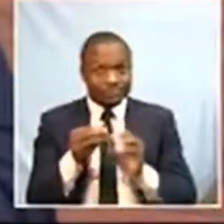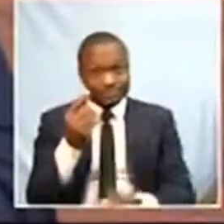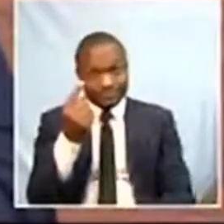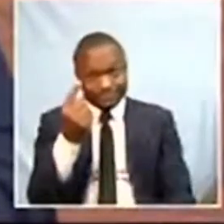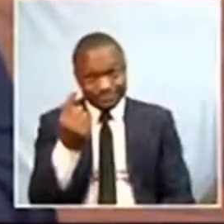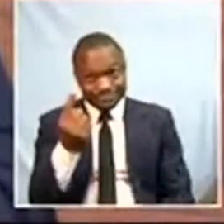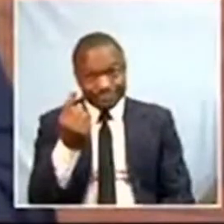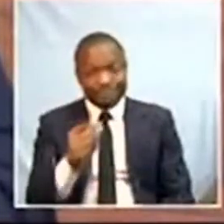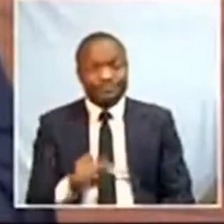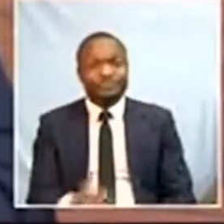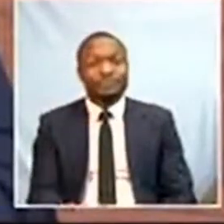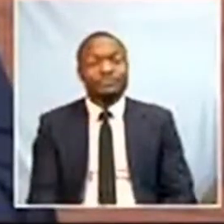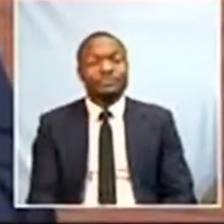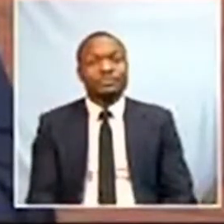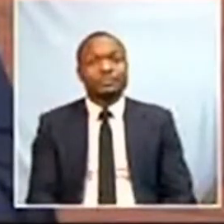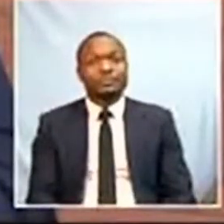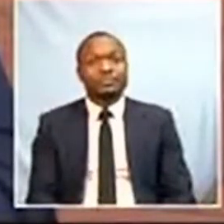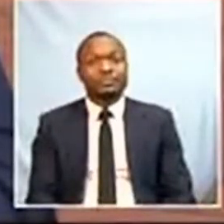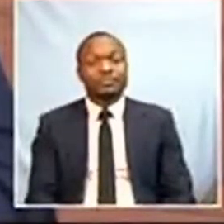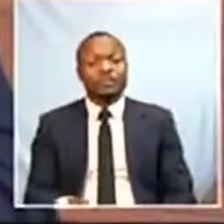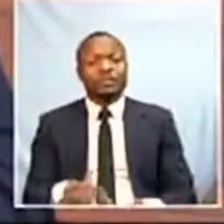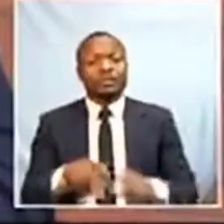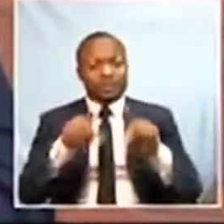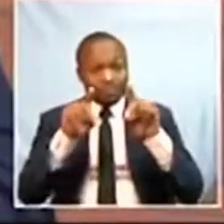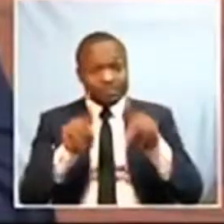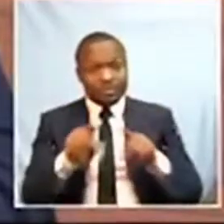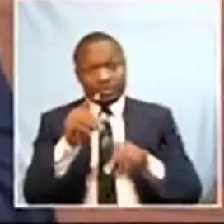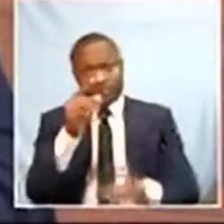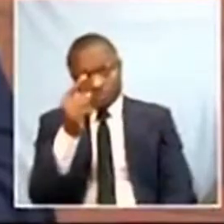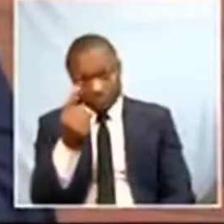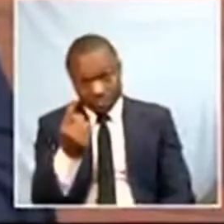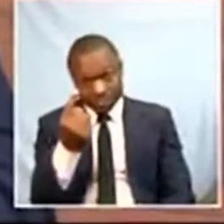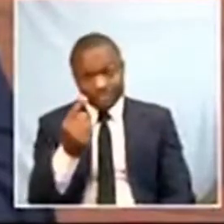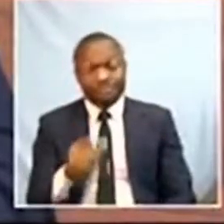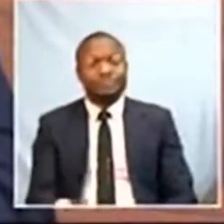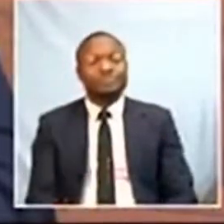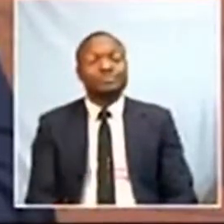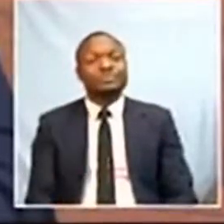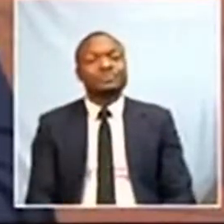one, client number one, Yes.